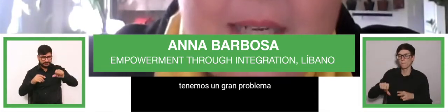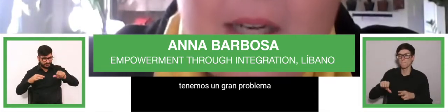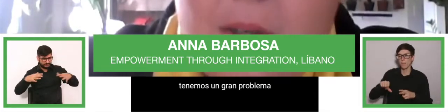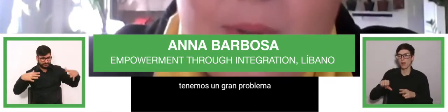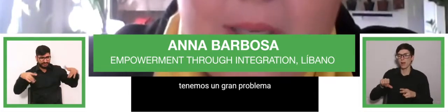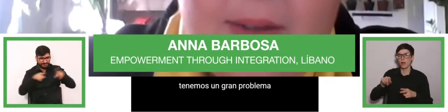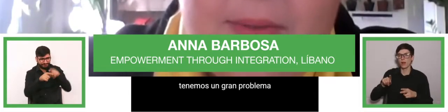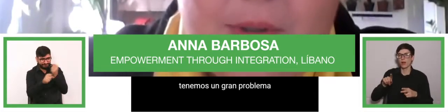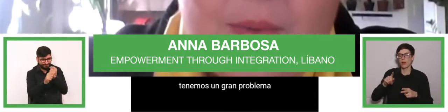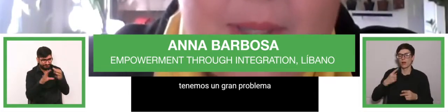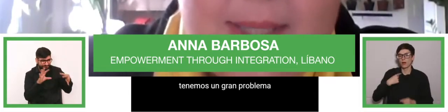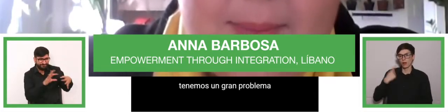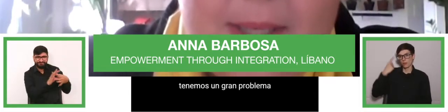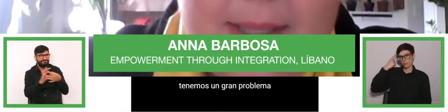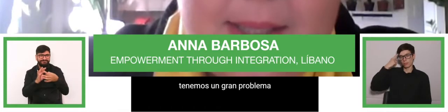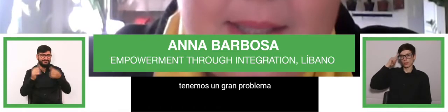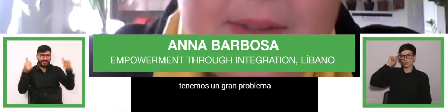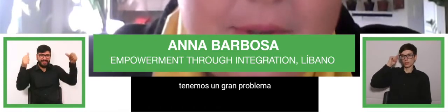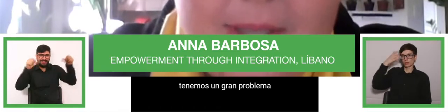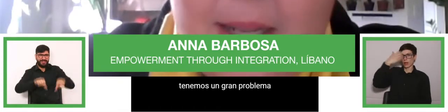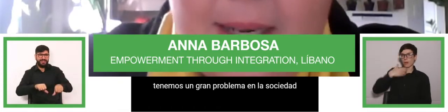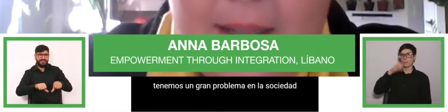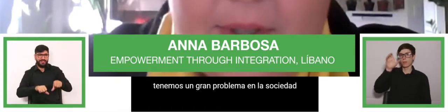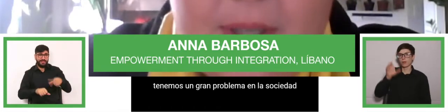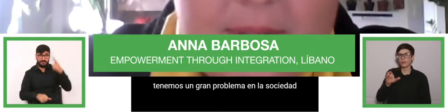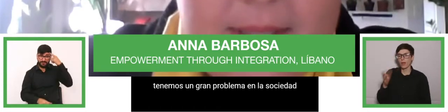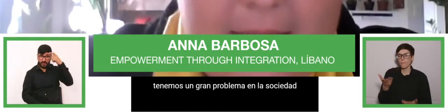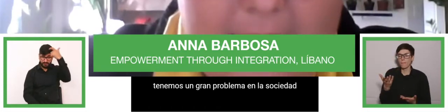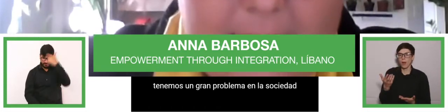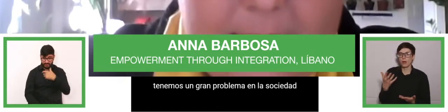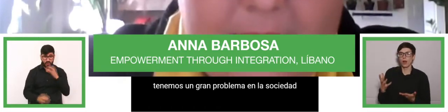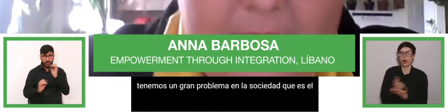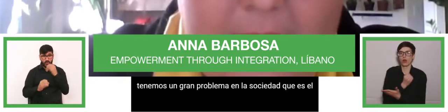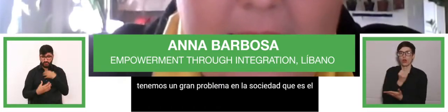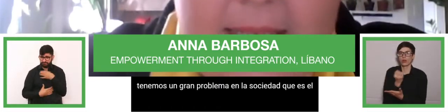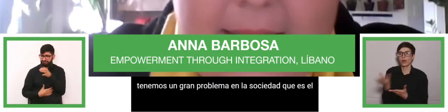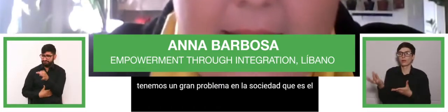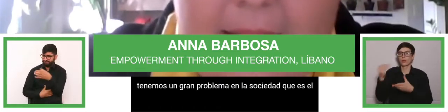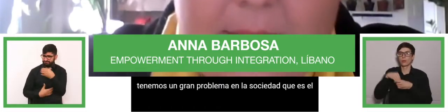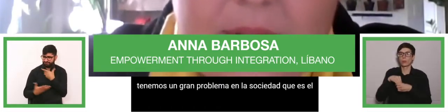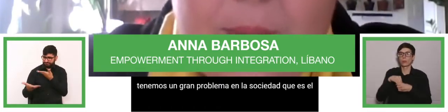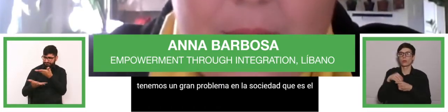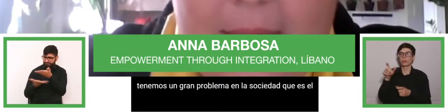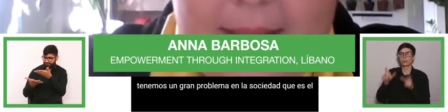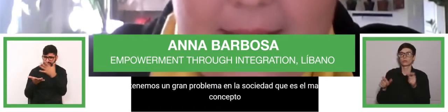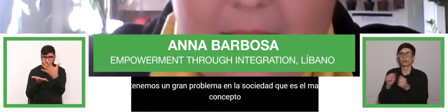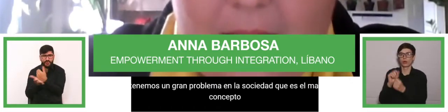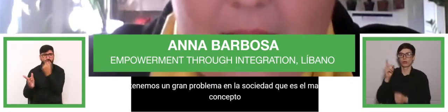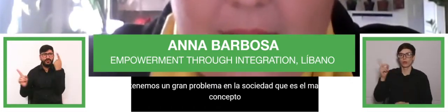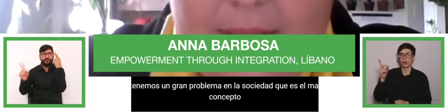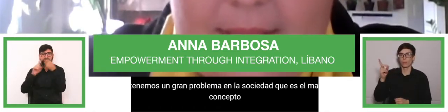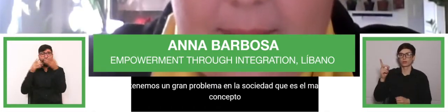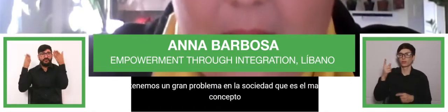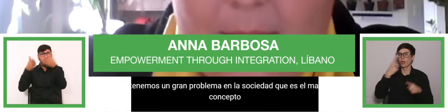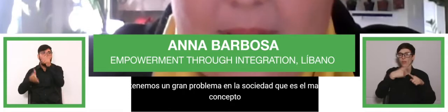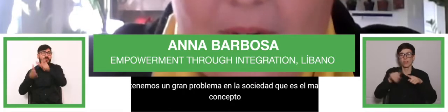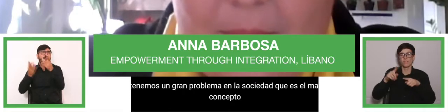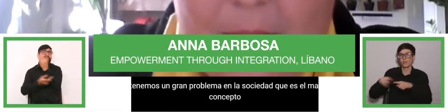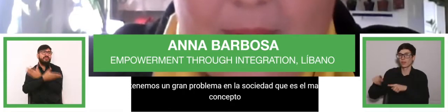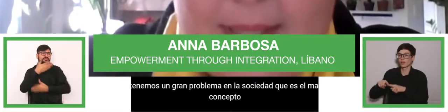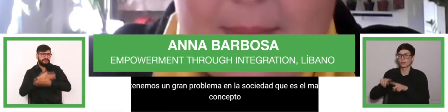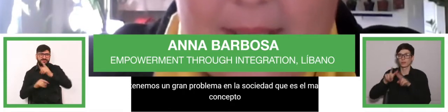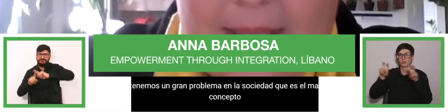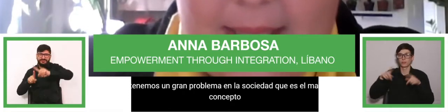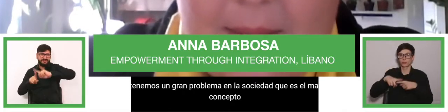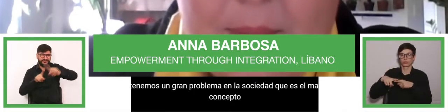individuals and include individuals with disabilities in different levels of society. ETI aims to break the cycle of disempowerment of